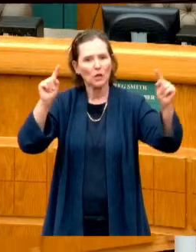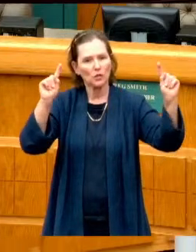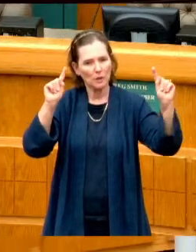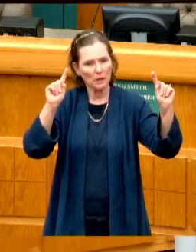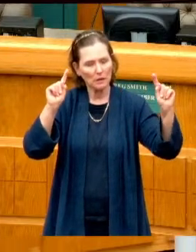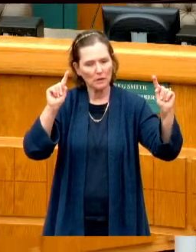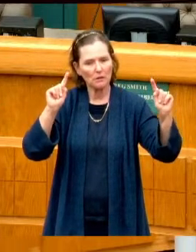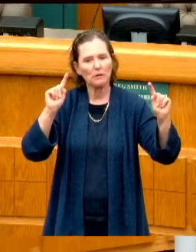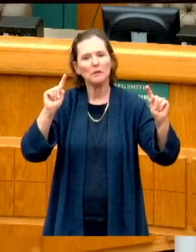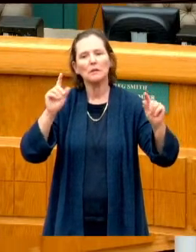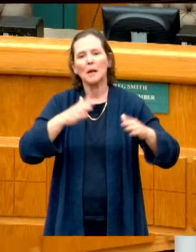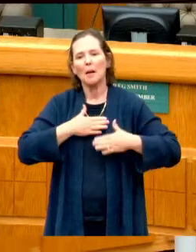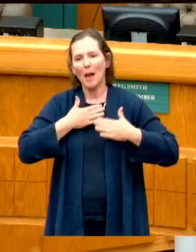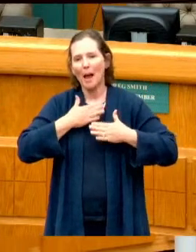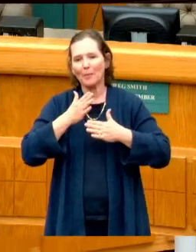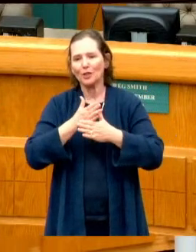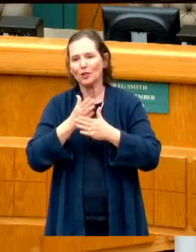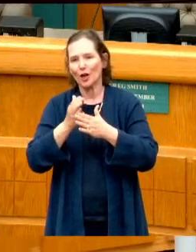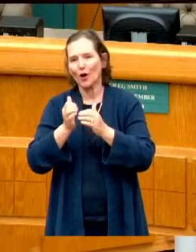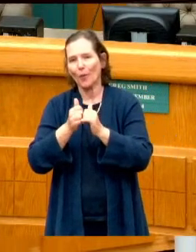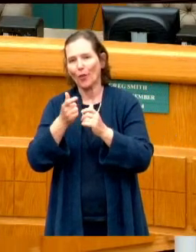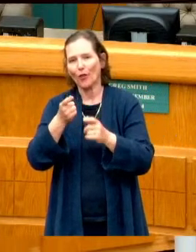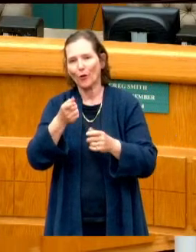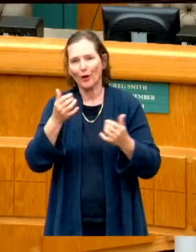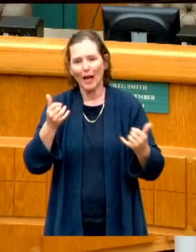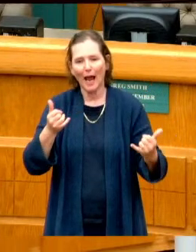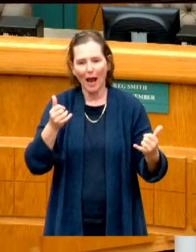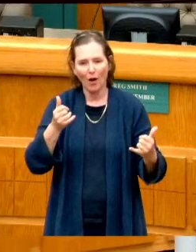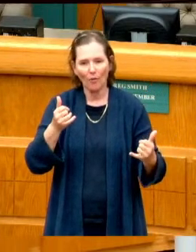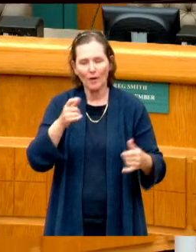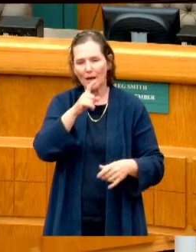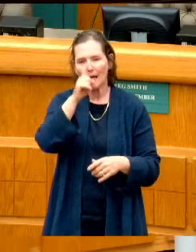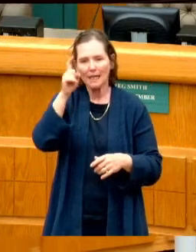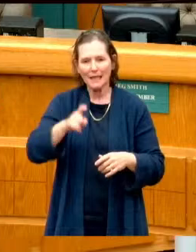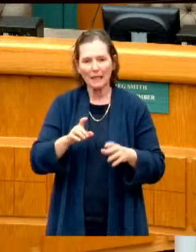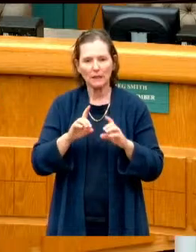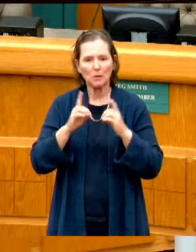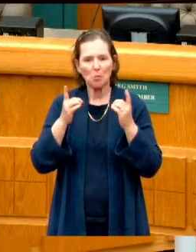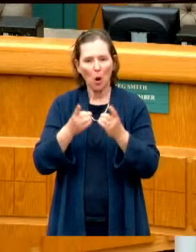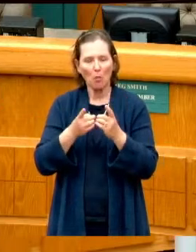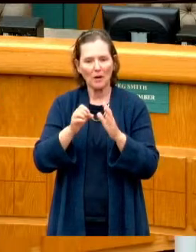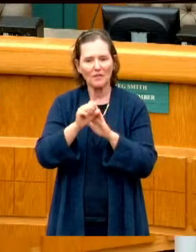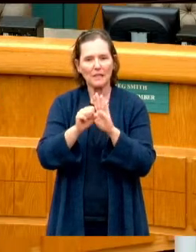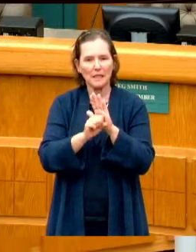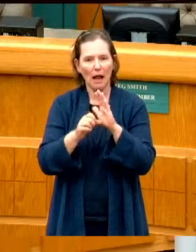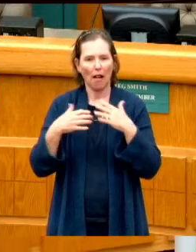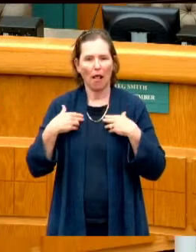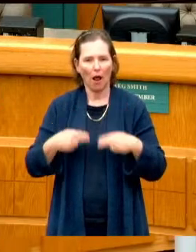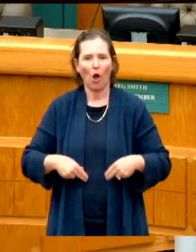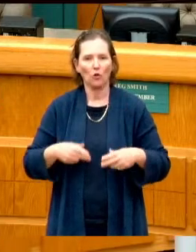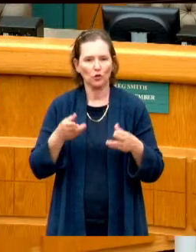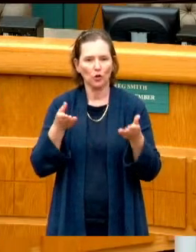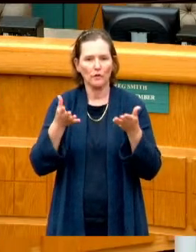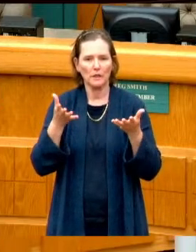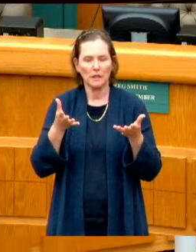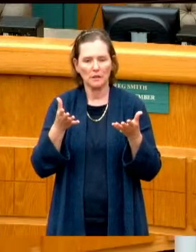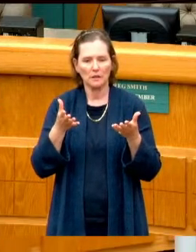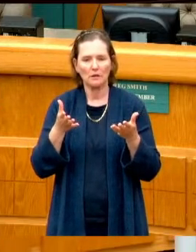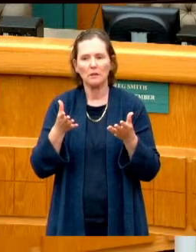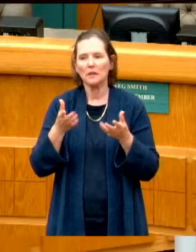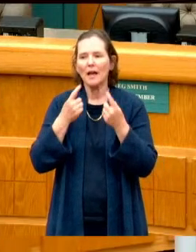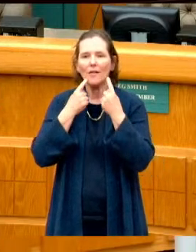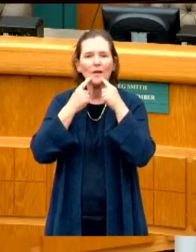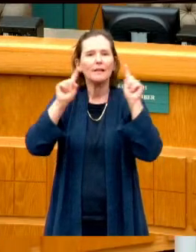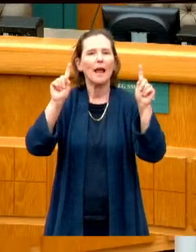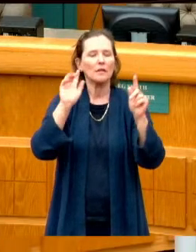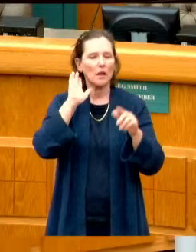to share with you. And just like the mayor and the judge, the Texas Department of State Health Services has directed providers to open our